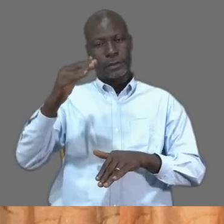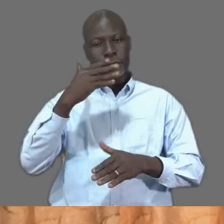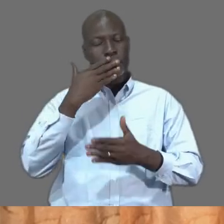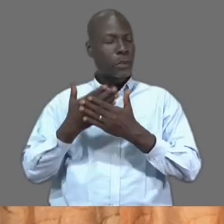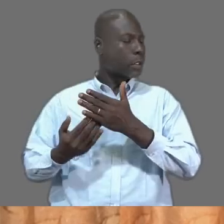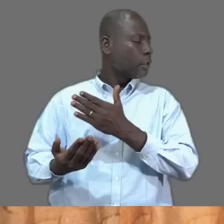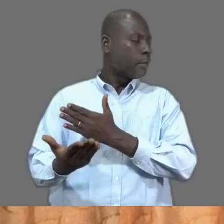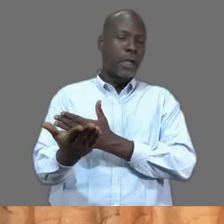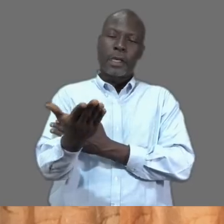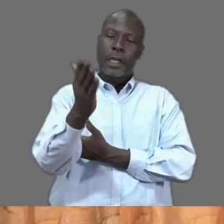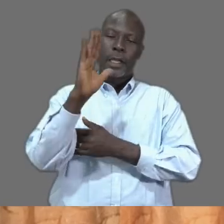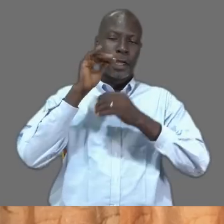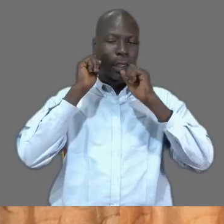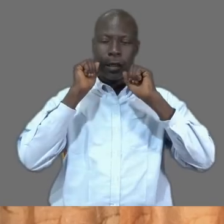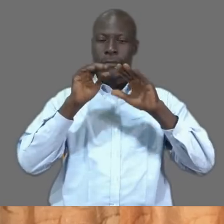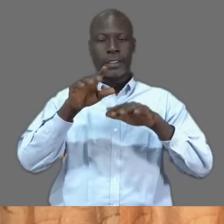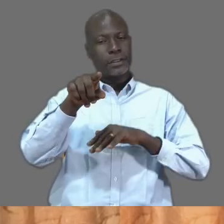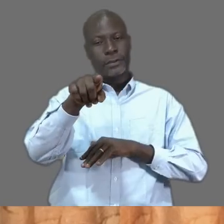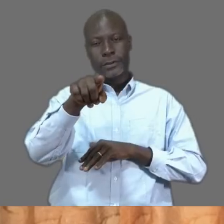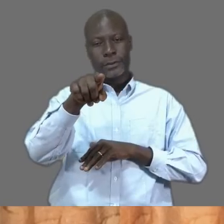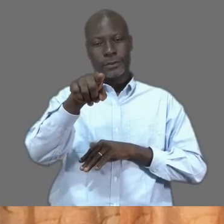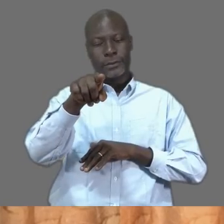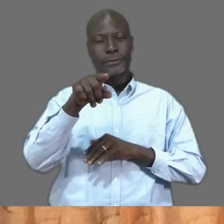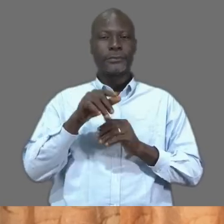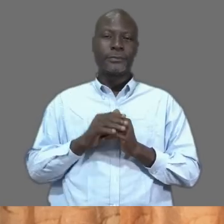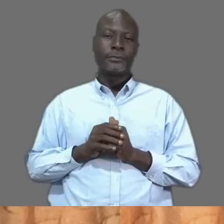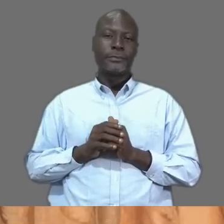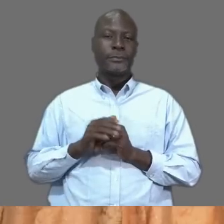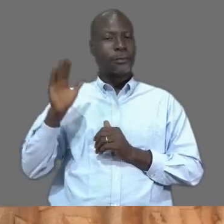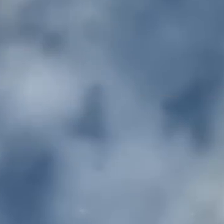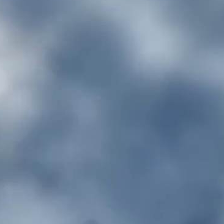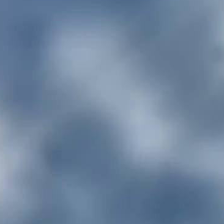and good morning. Unyankupon, inshallah.